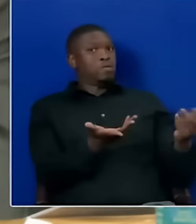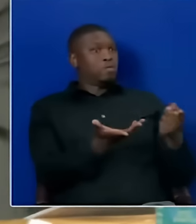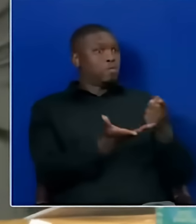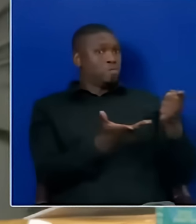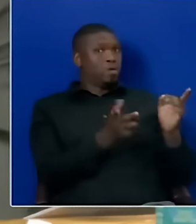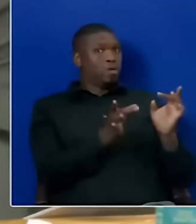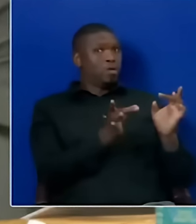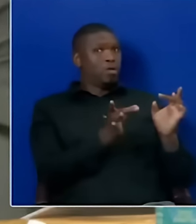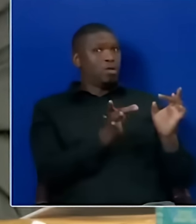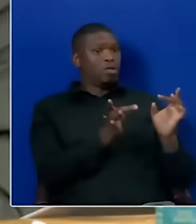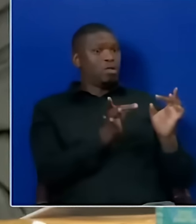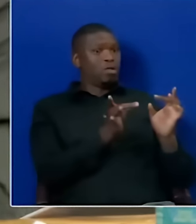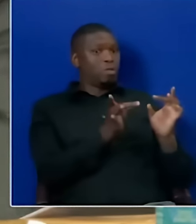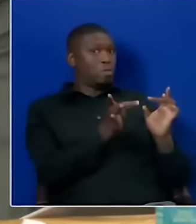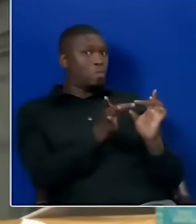with criminals.